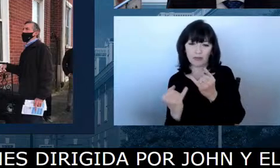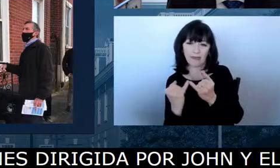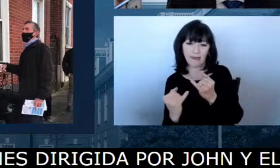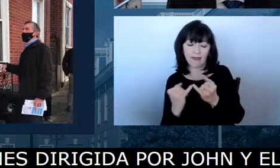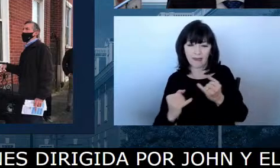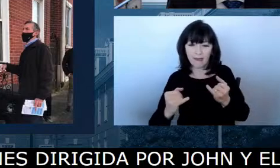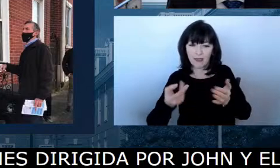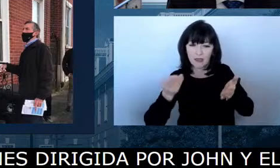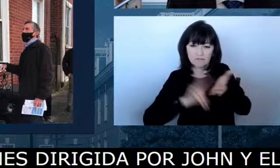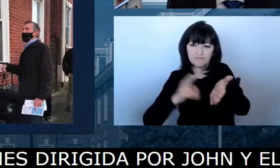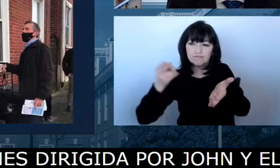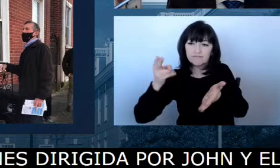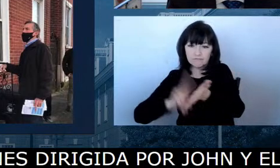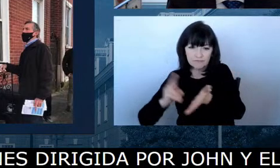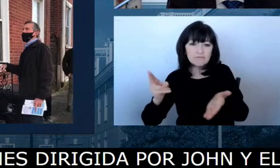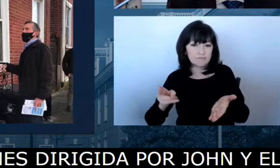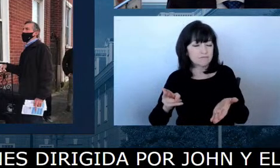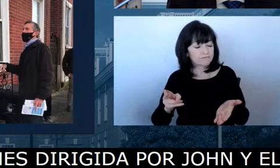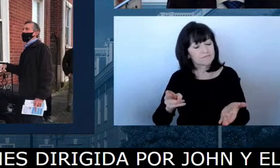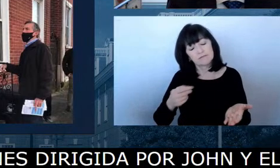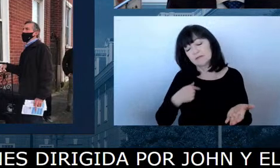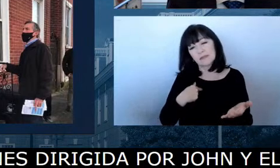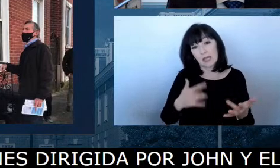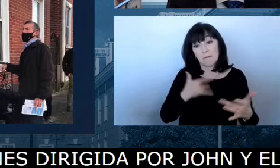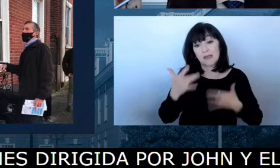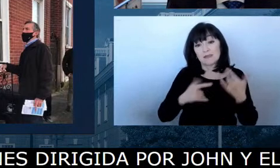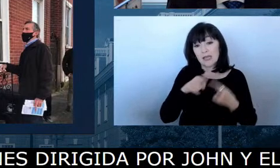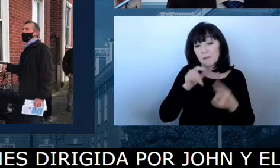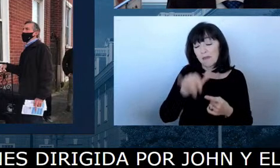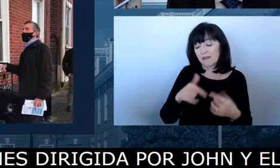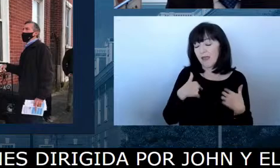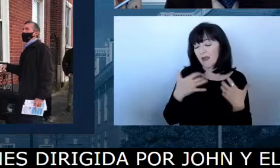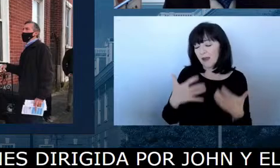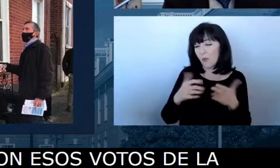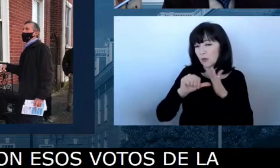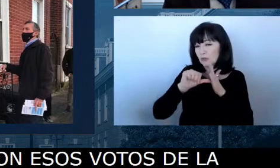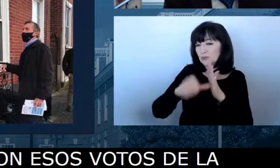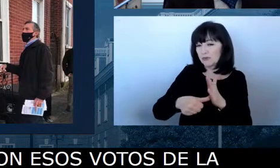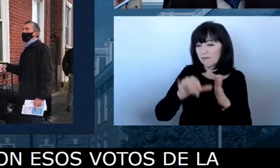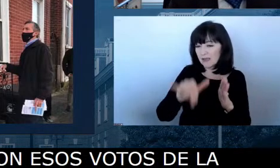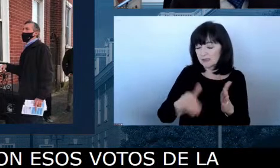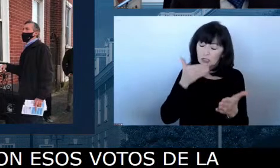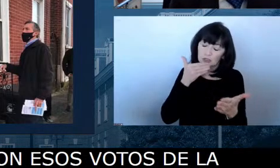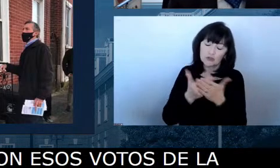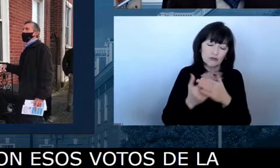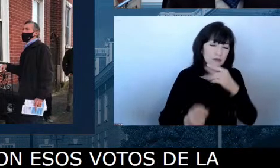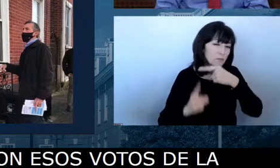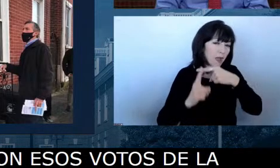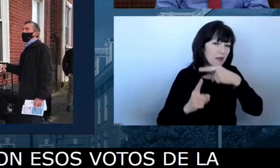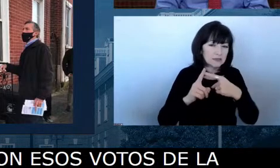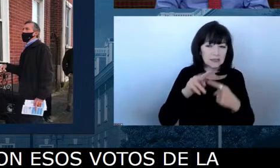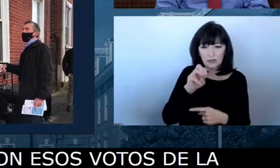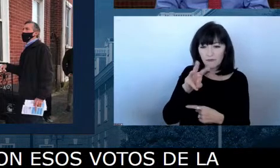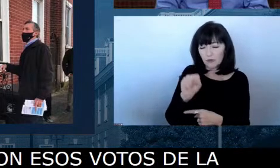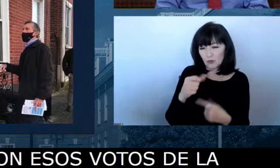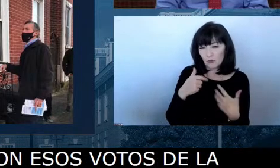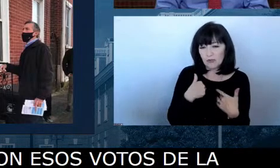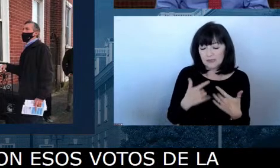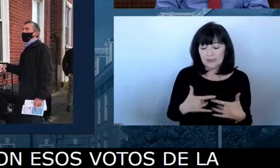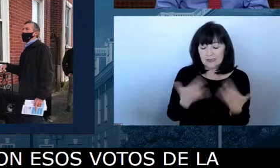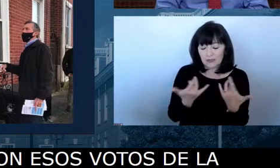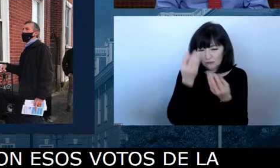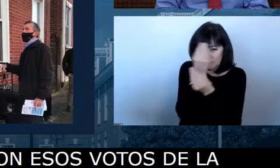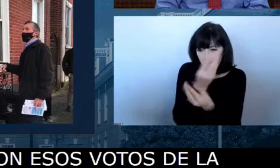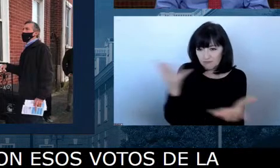needed to be mentioned before turning it back over to the governor. Thank you. Thank you very much,